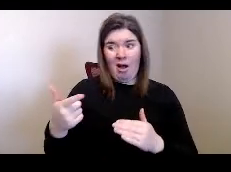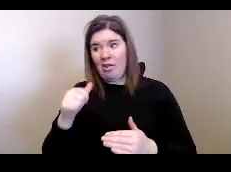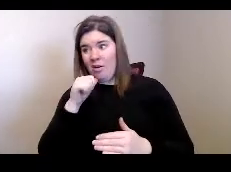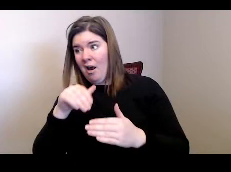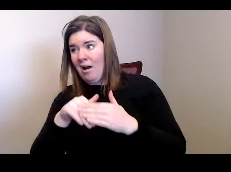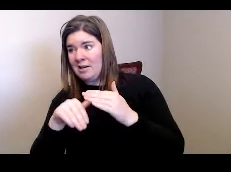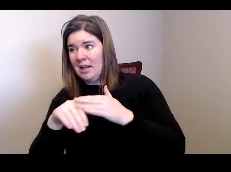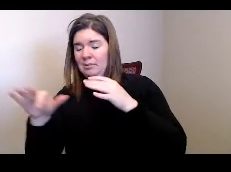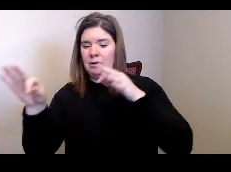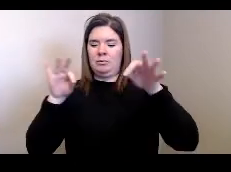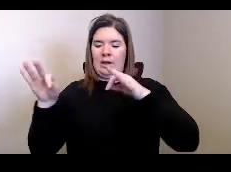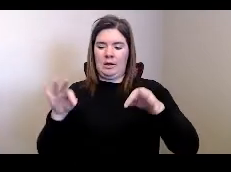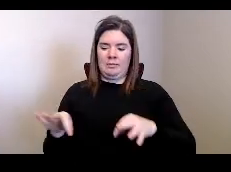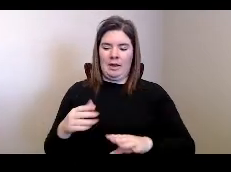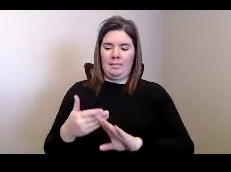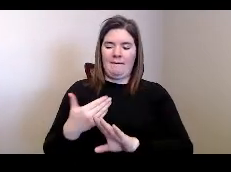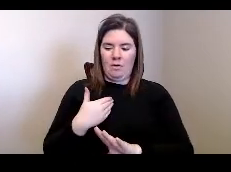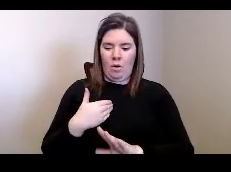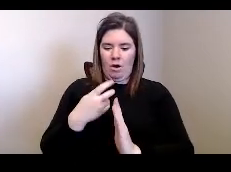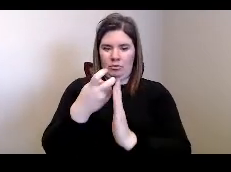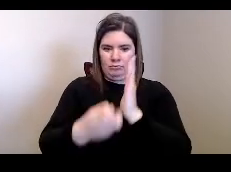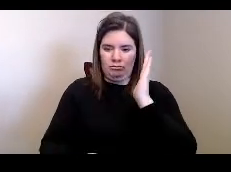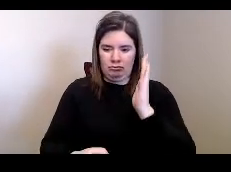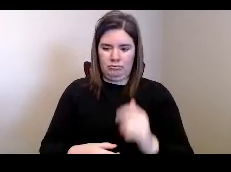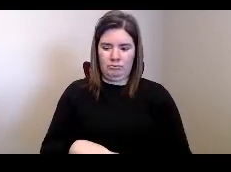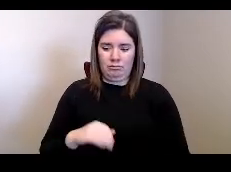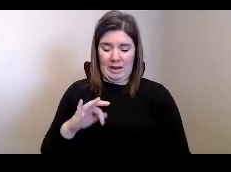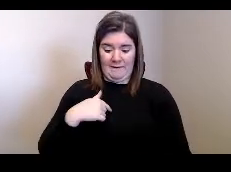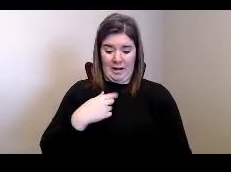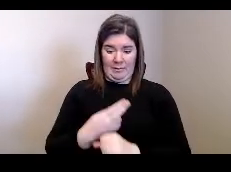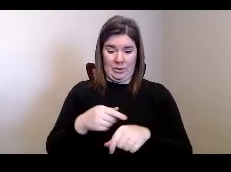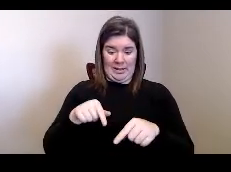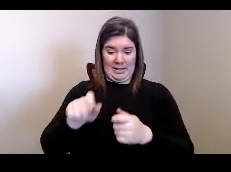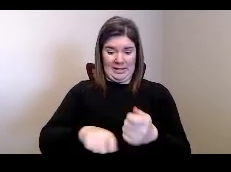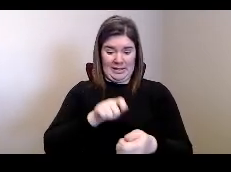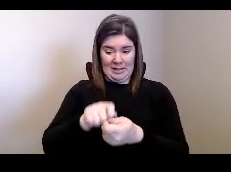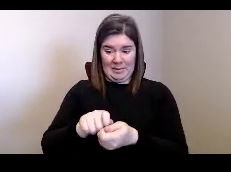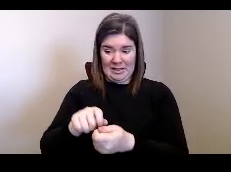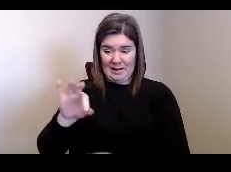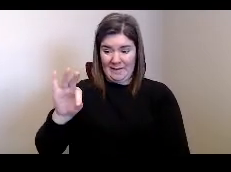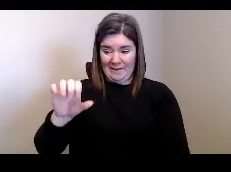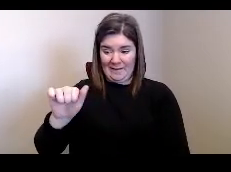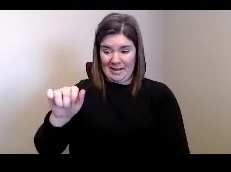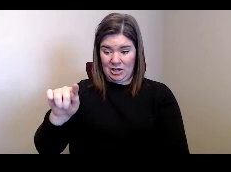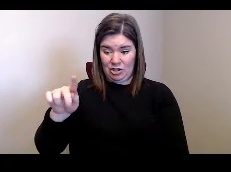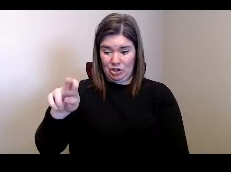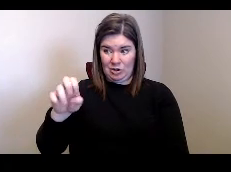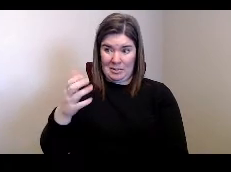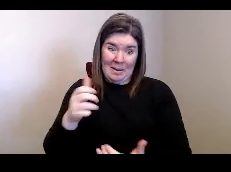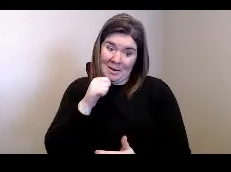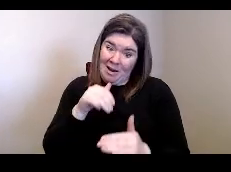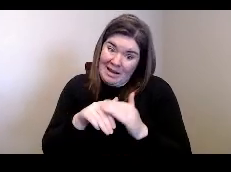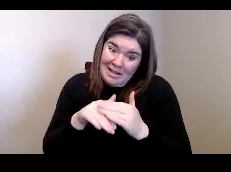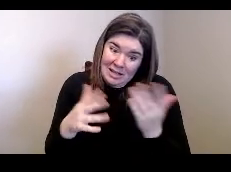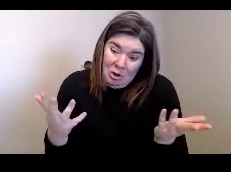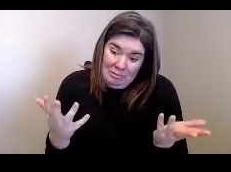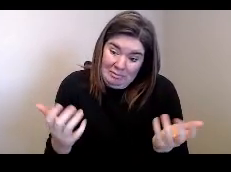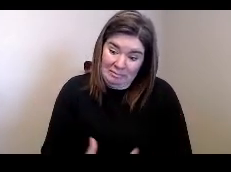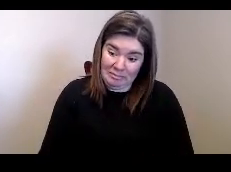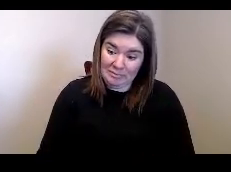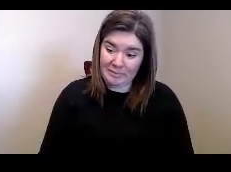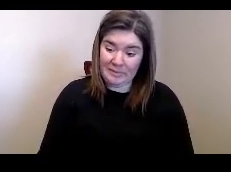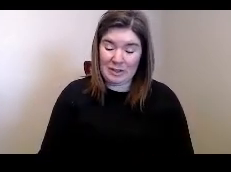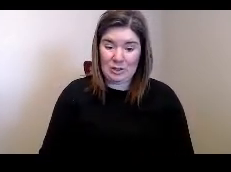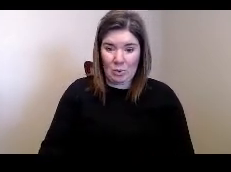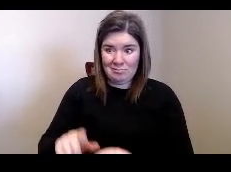take a look at. So, you know, if I'm using this particular feature, it might not be accessible. Yeah, excellent, Jonathan. As